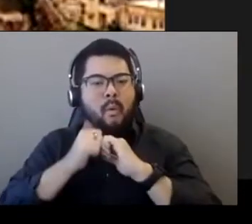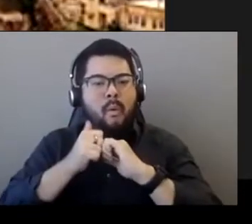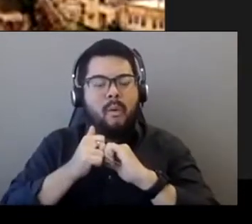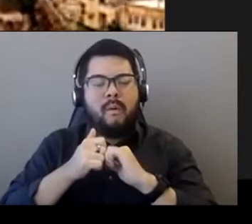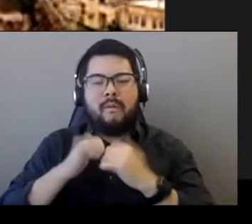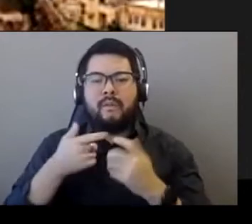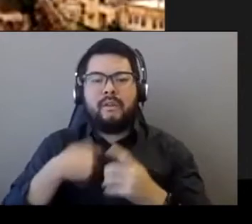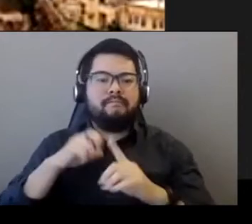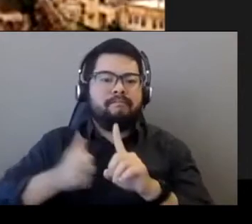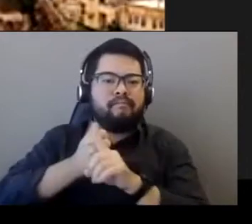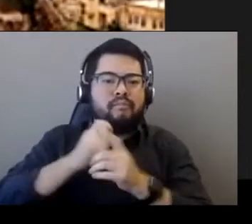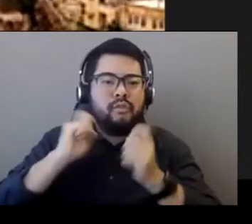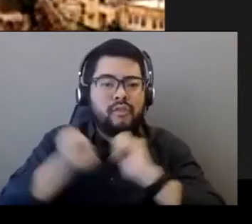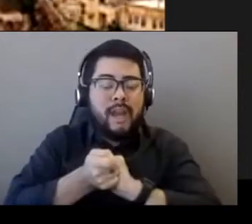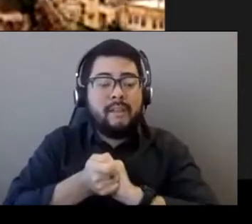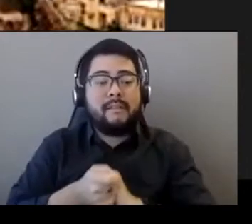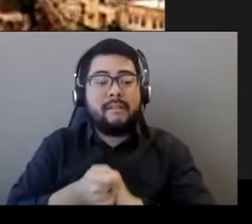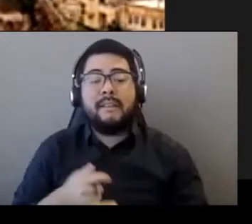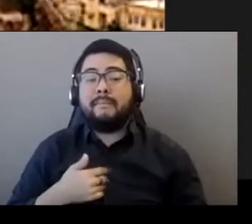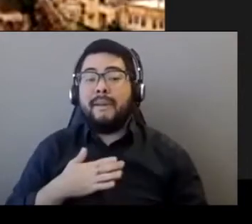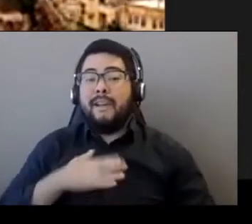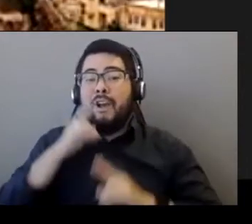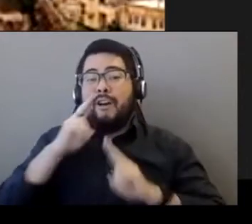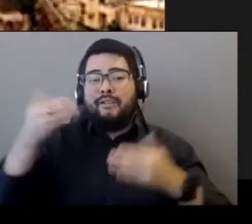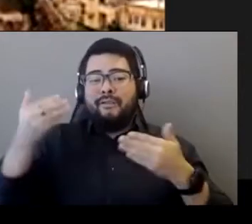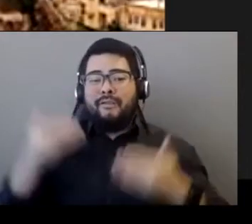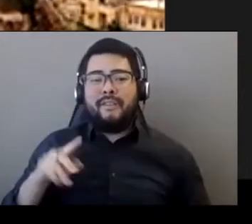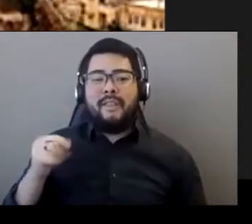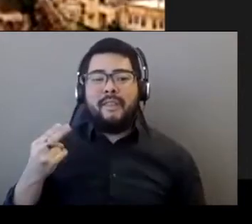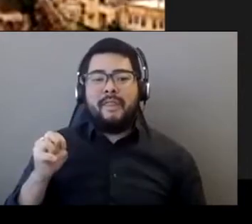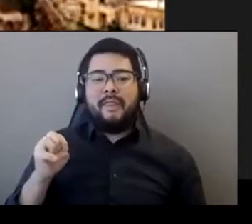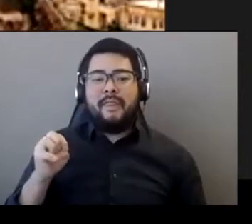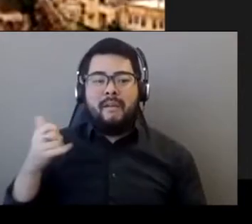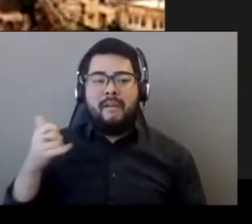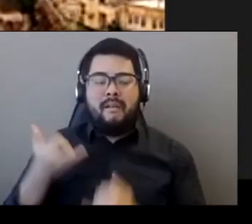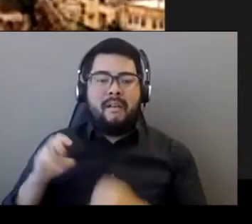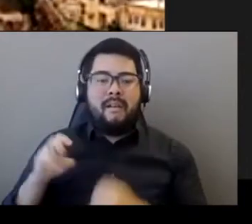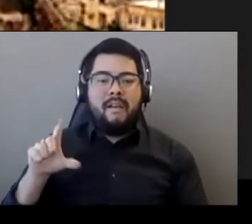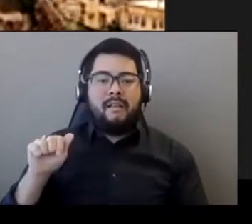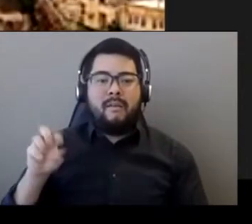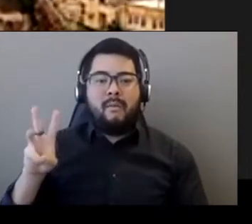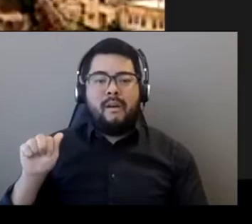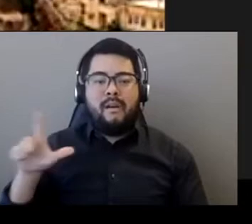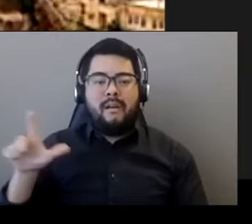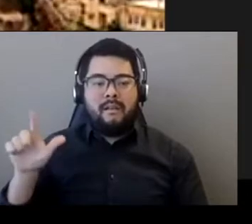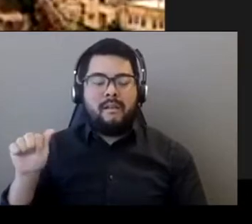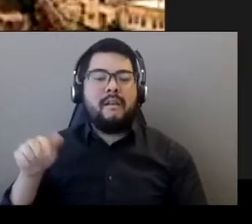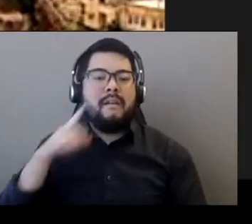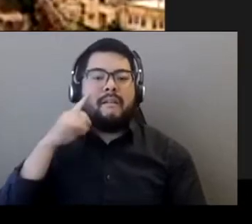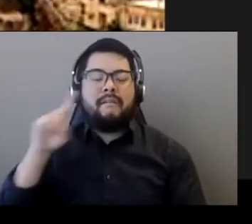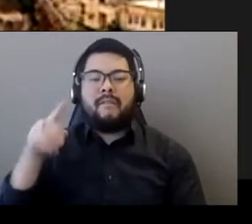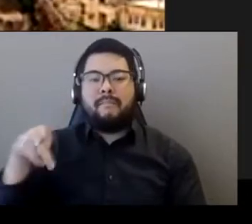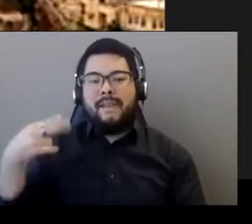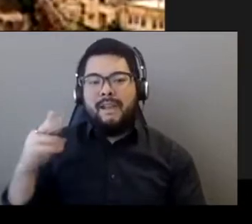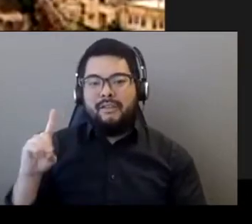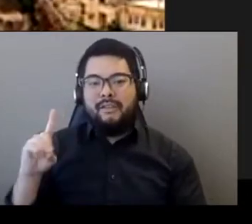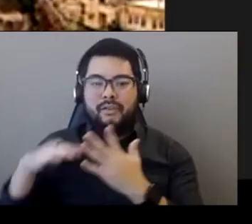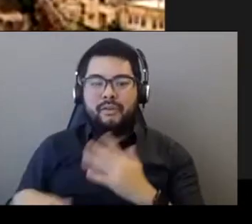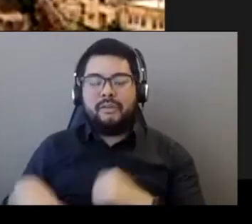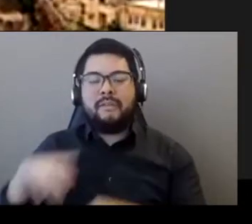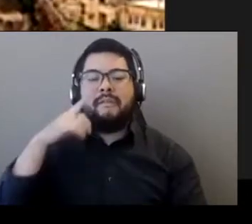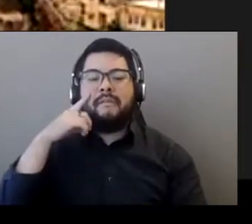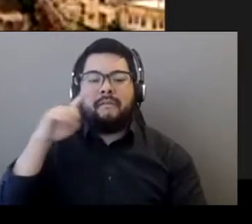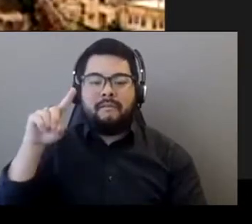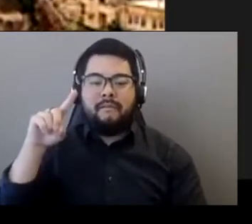honor to introduce Thamal Alawala, PhD student in anthropology, working on gender sexual